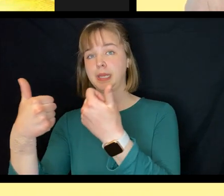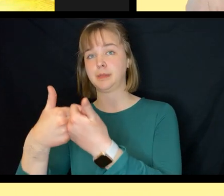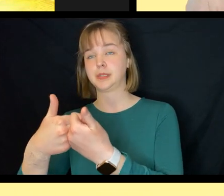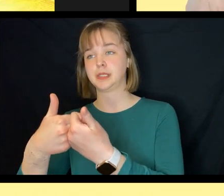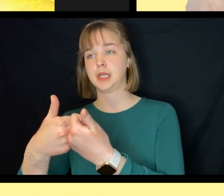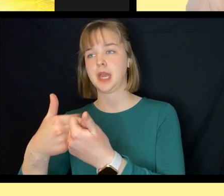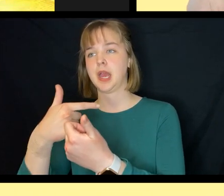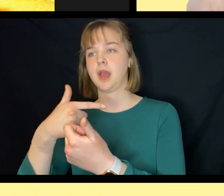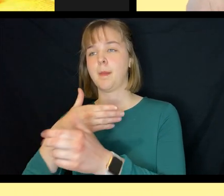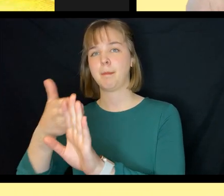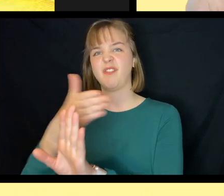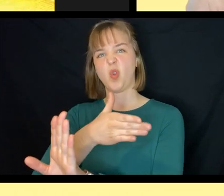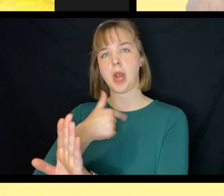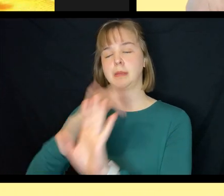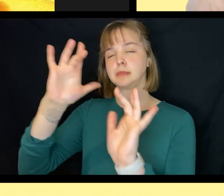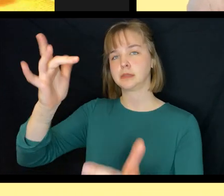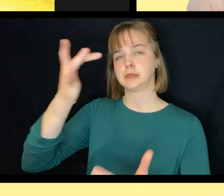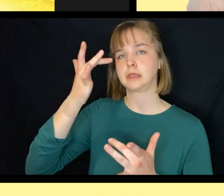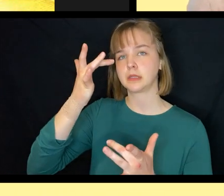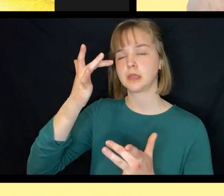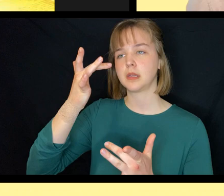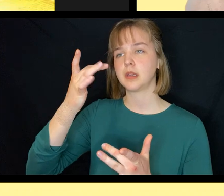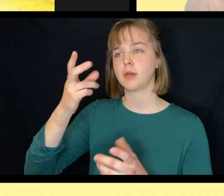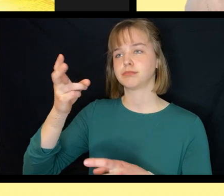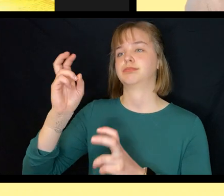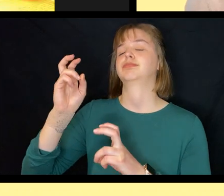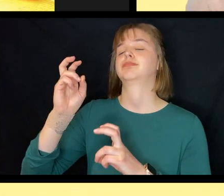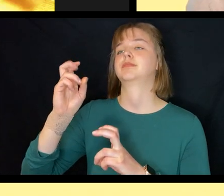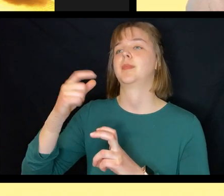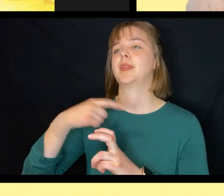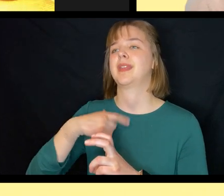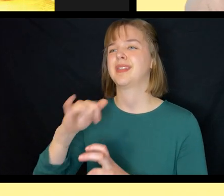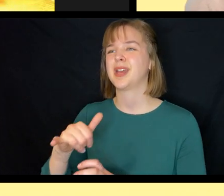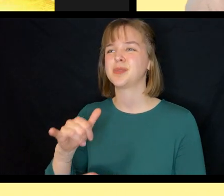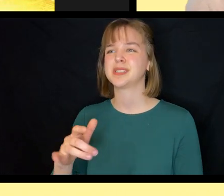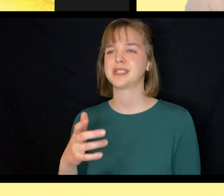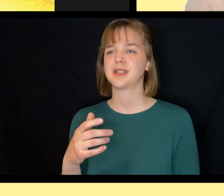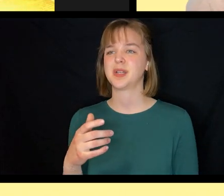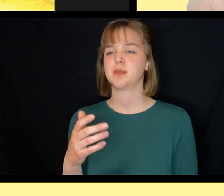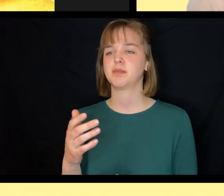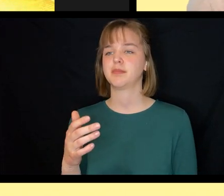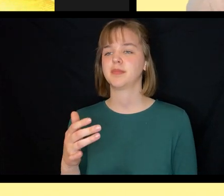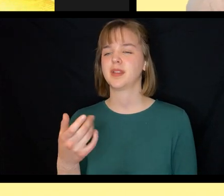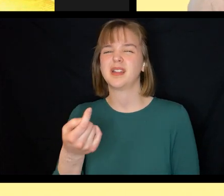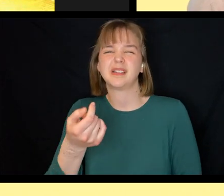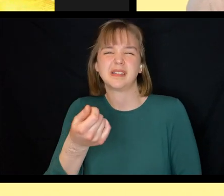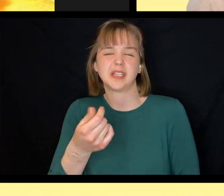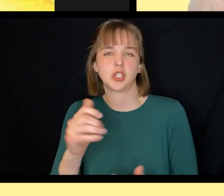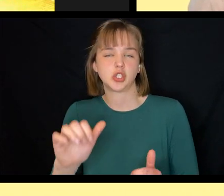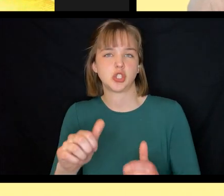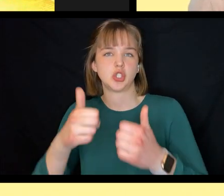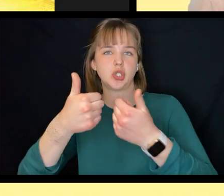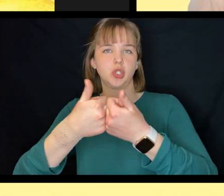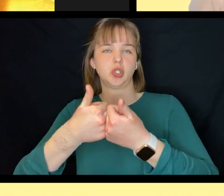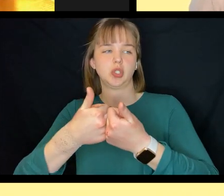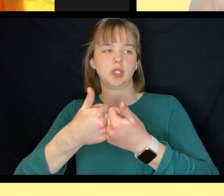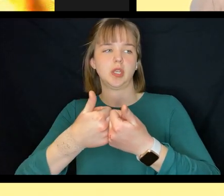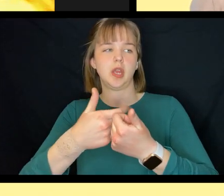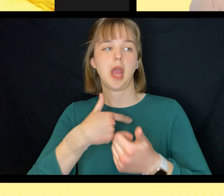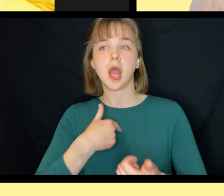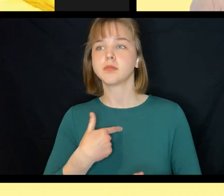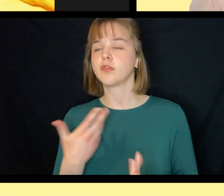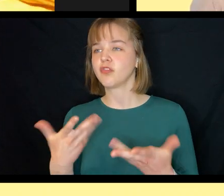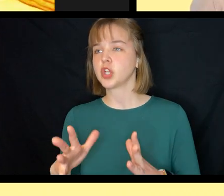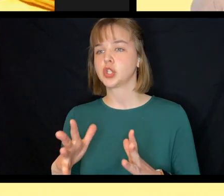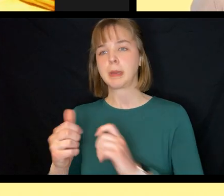And it's just like those were like the little things in it, but they also drive you. It's like I swam this, I did well and I swam well, but like this